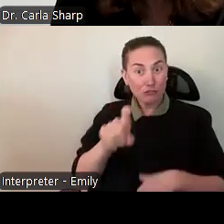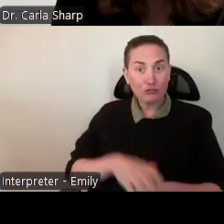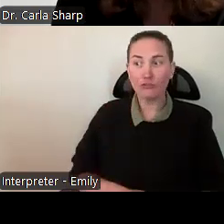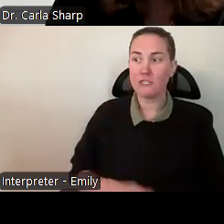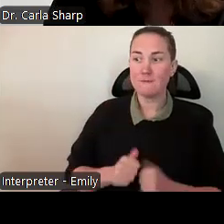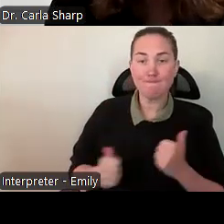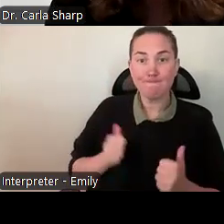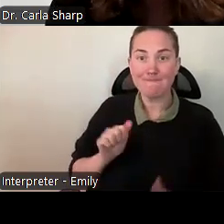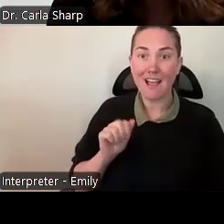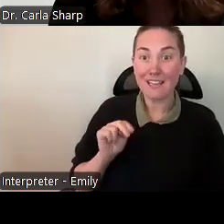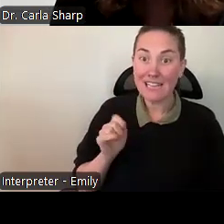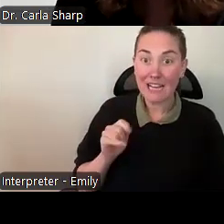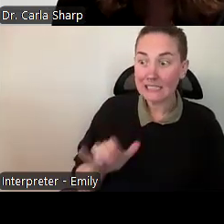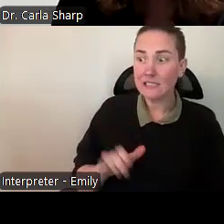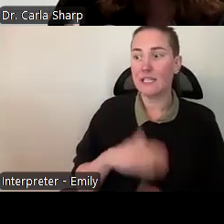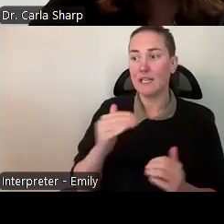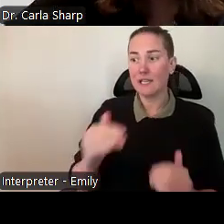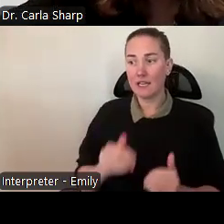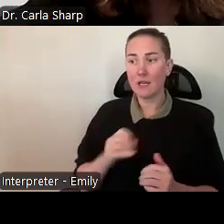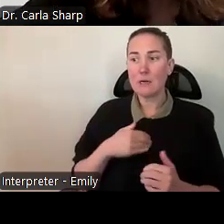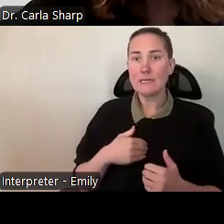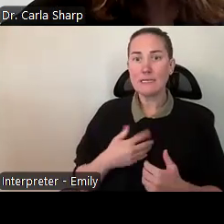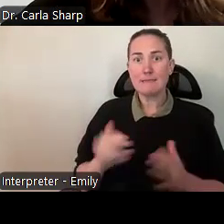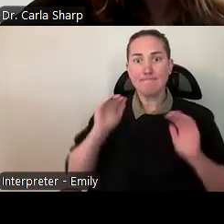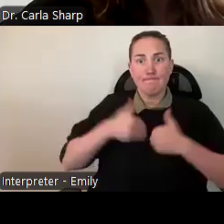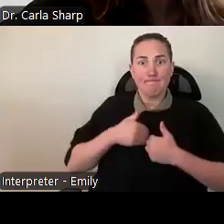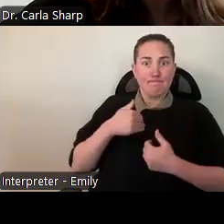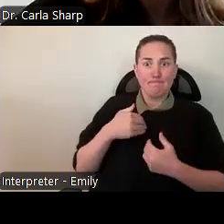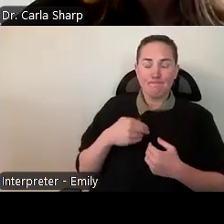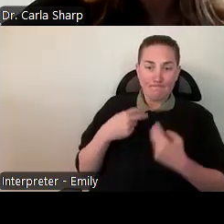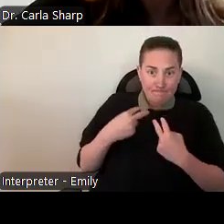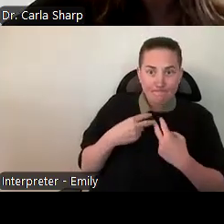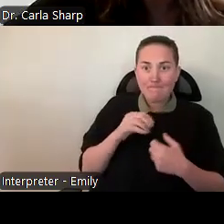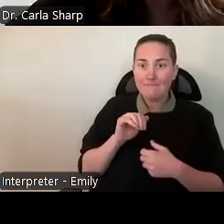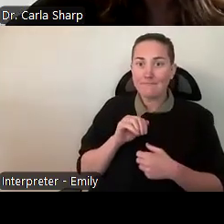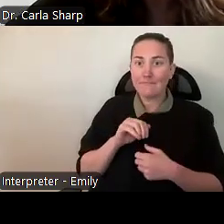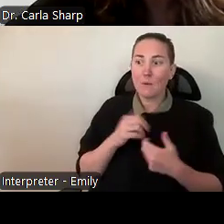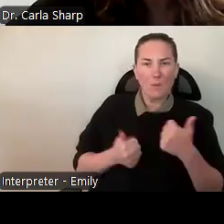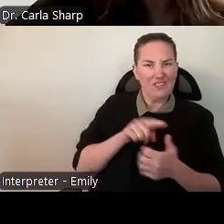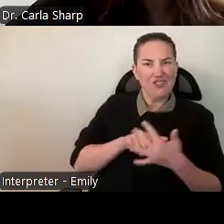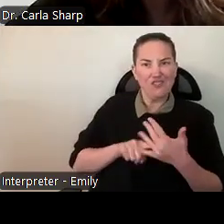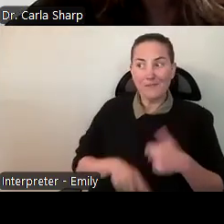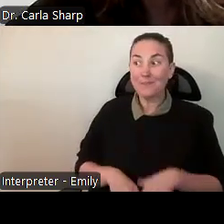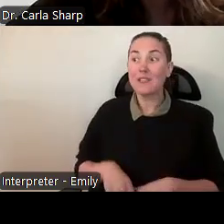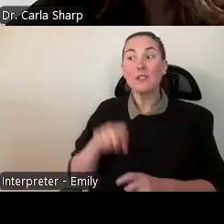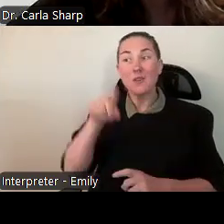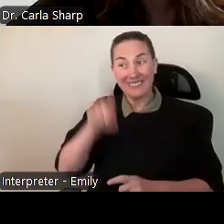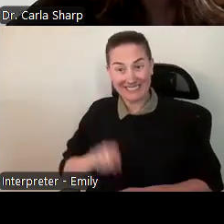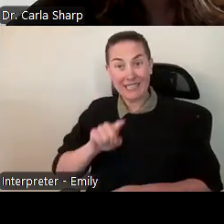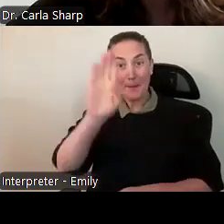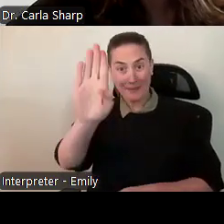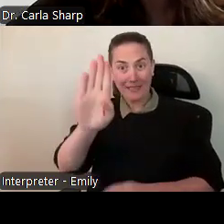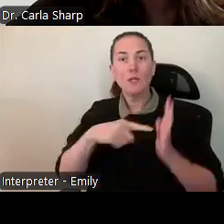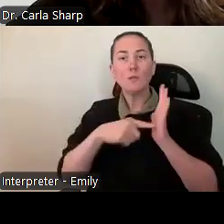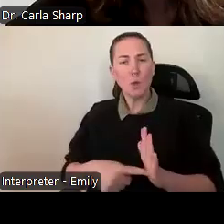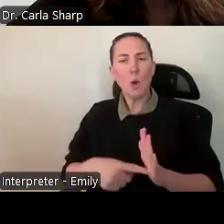antagonistic flavor or a disinhibited flavor? So you can see the old categories reflected in these 5 maladaptive